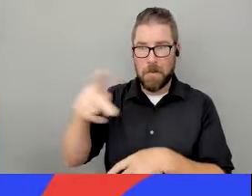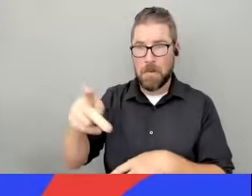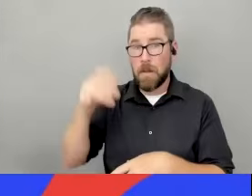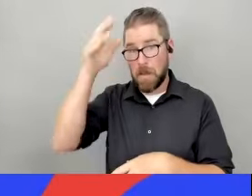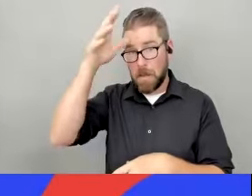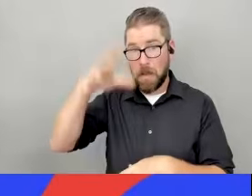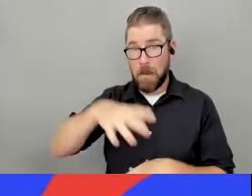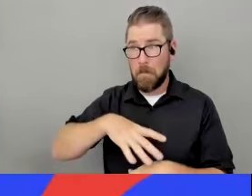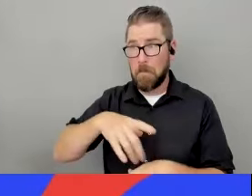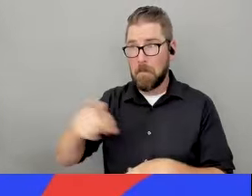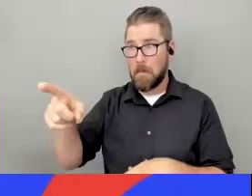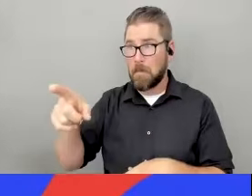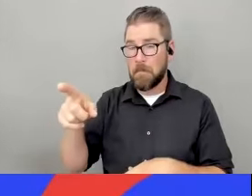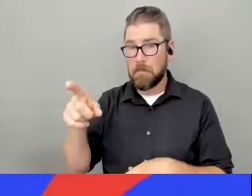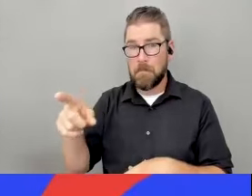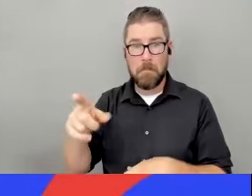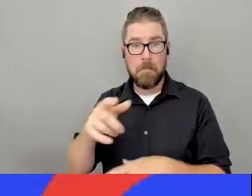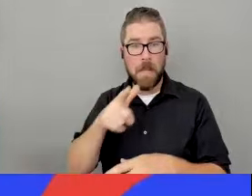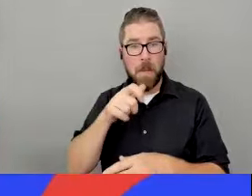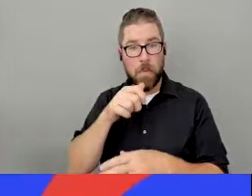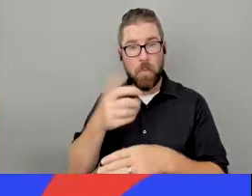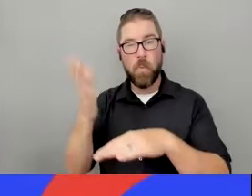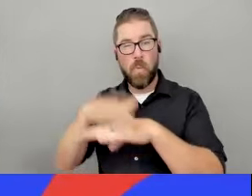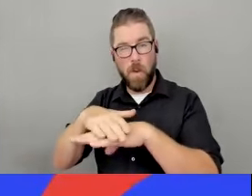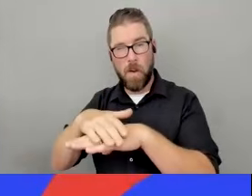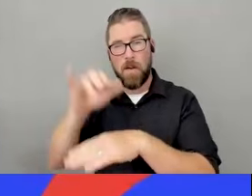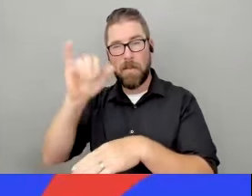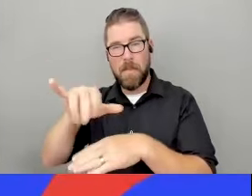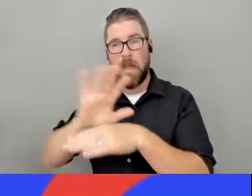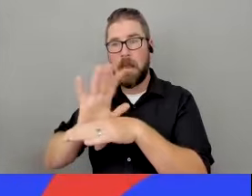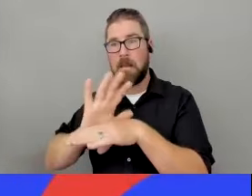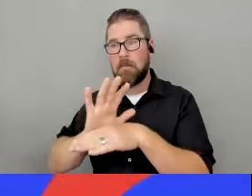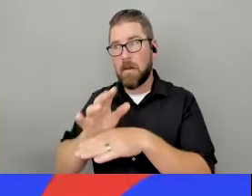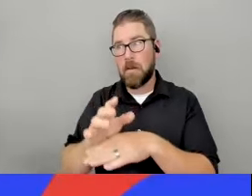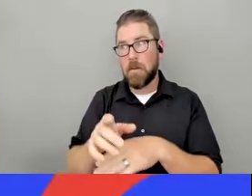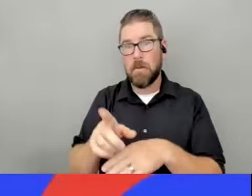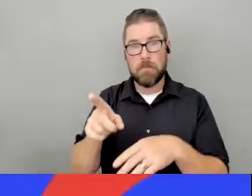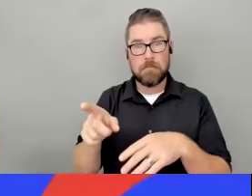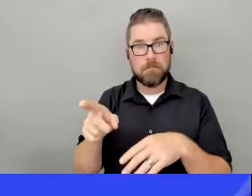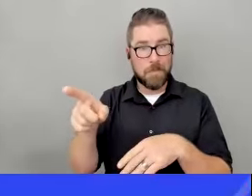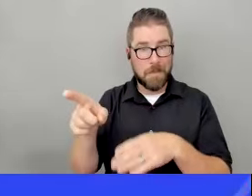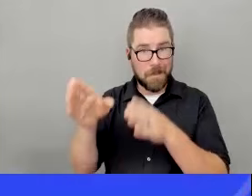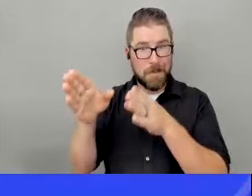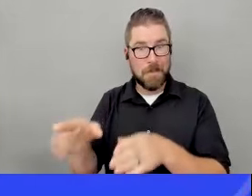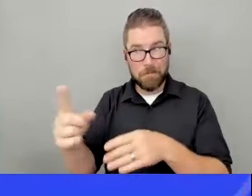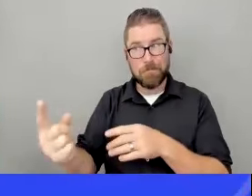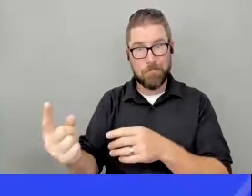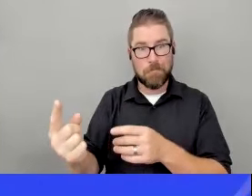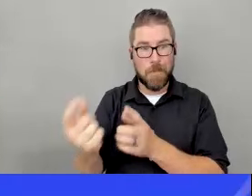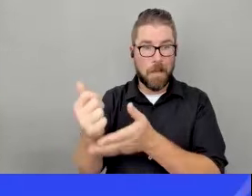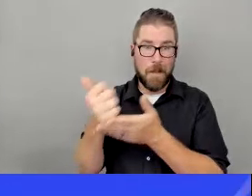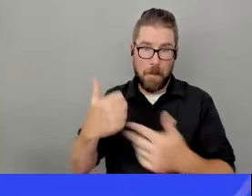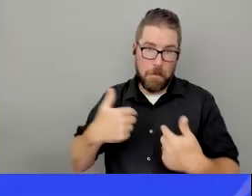saying. So I think it was kind of helpful. So I just wanted you to know what those links were all